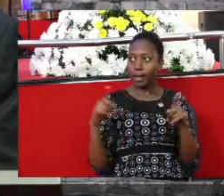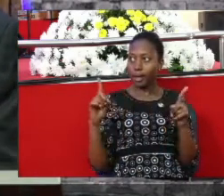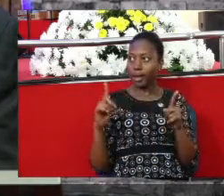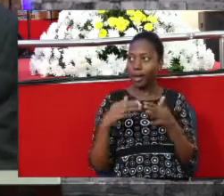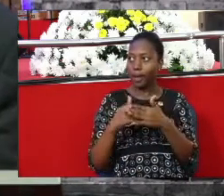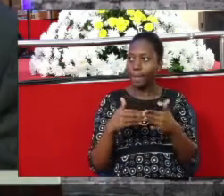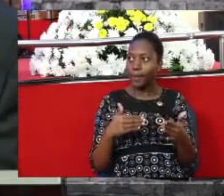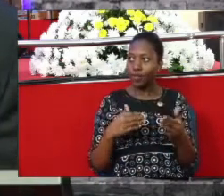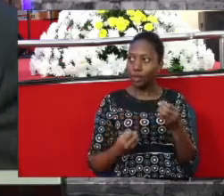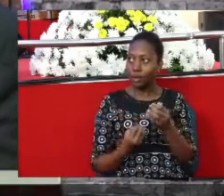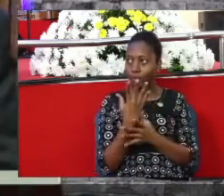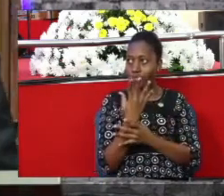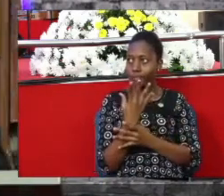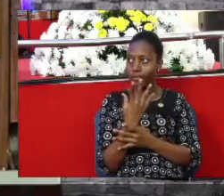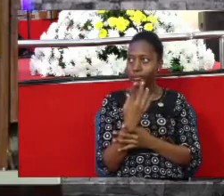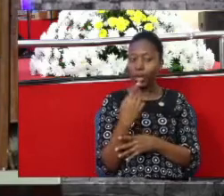I tell you of them.